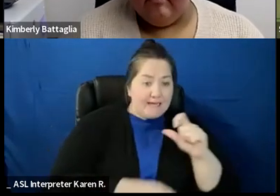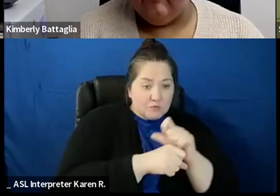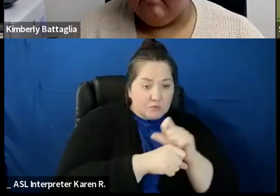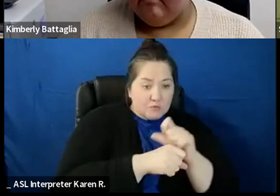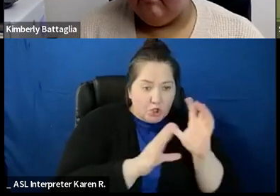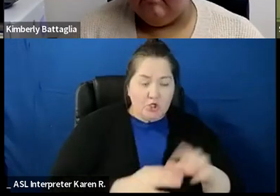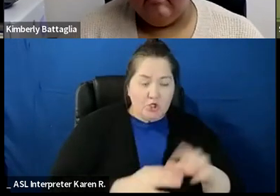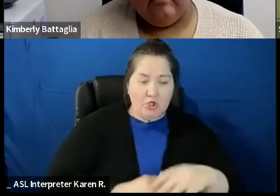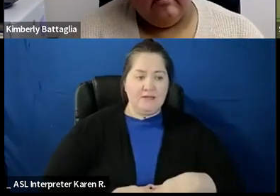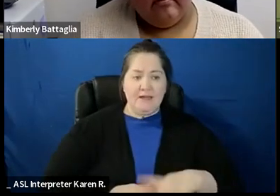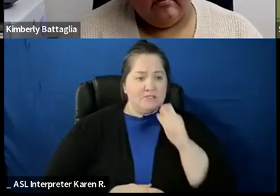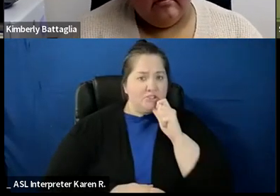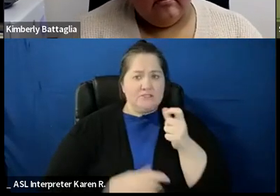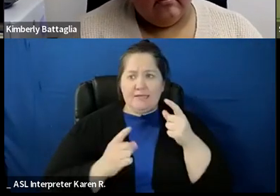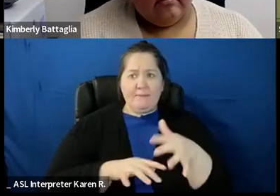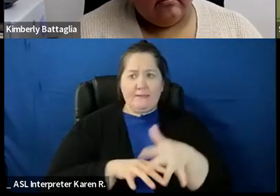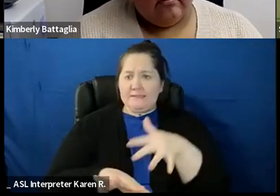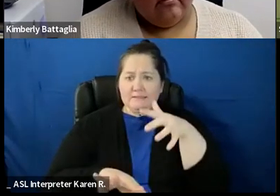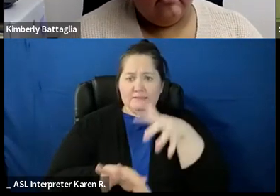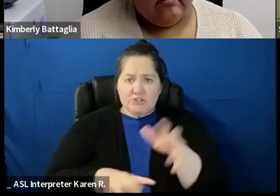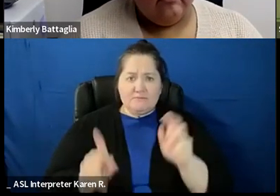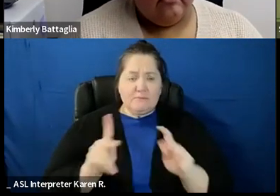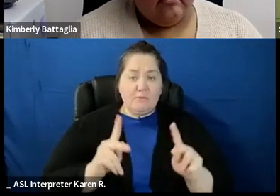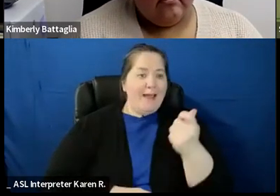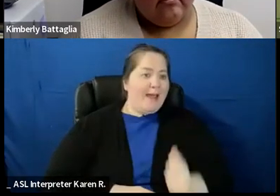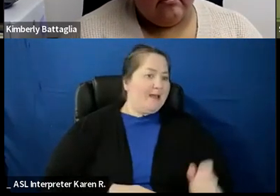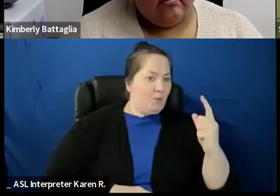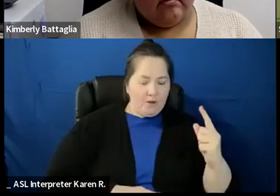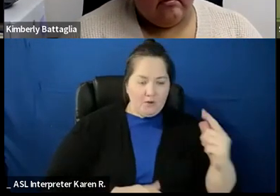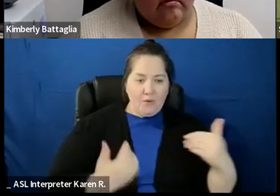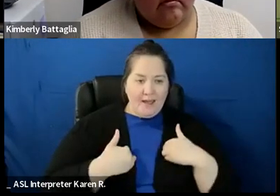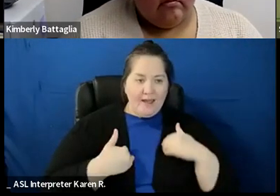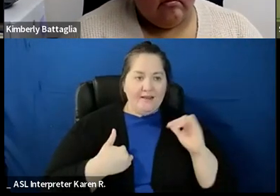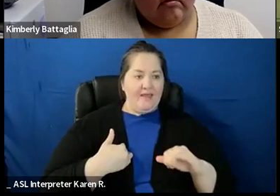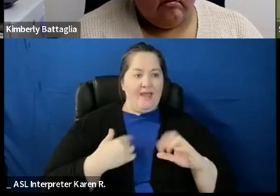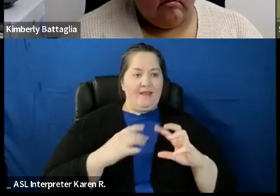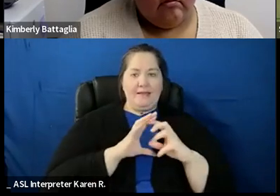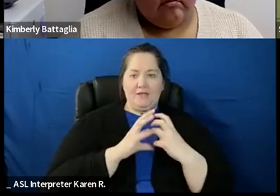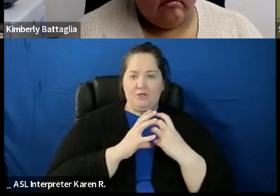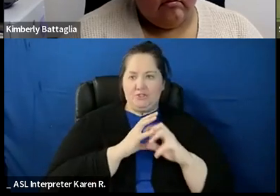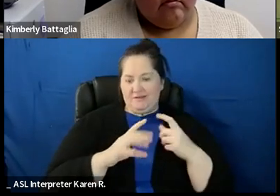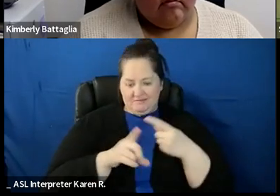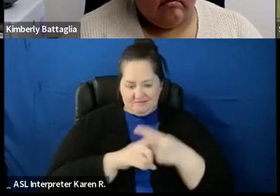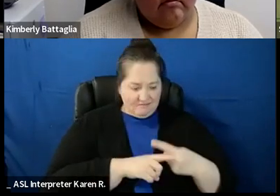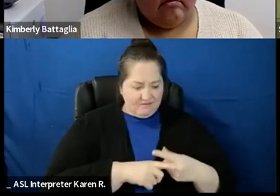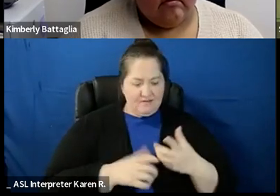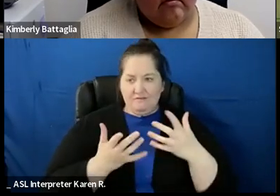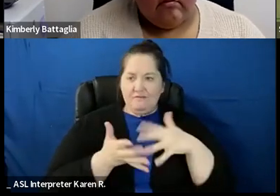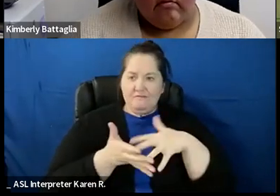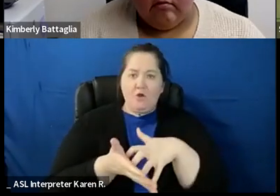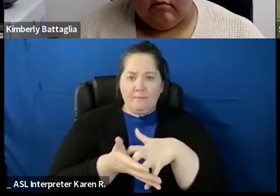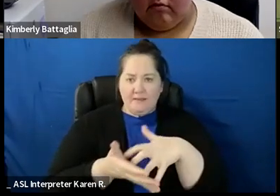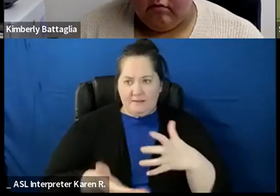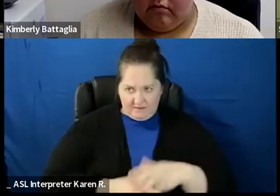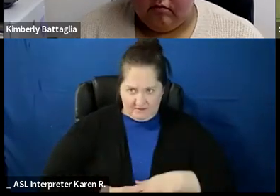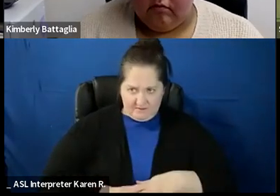just fall onto Indigenous people, it fell onto anyone who had that intersection of vulnerability. So we're trying